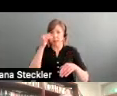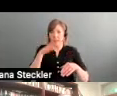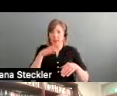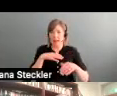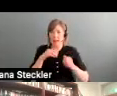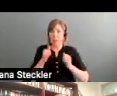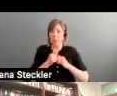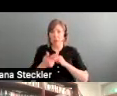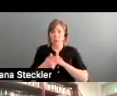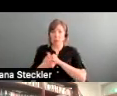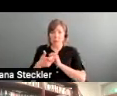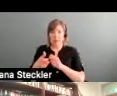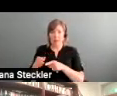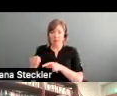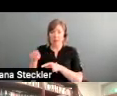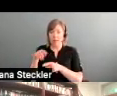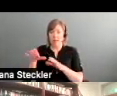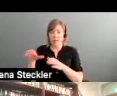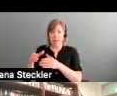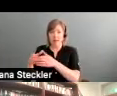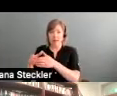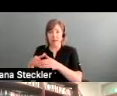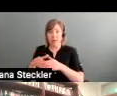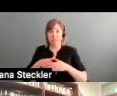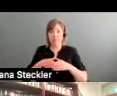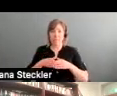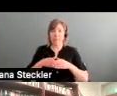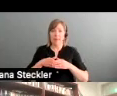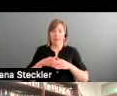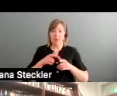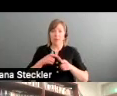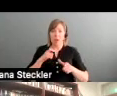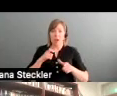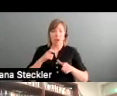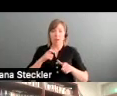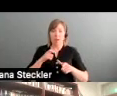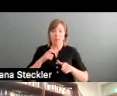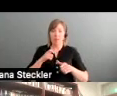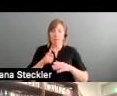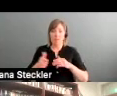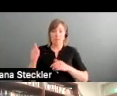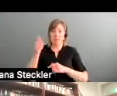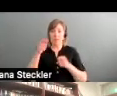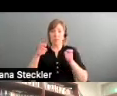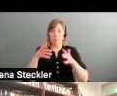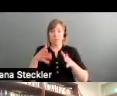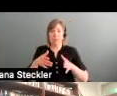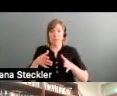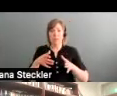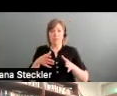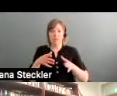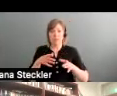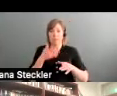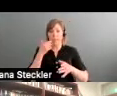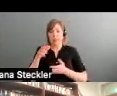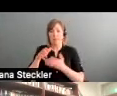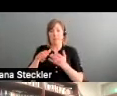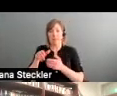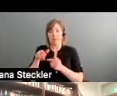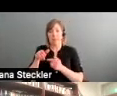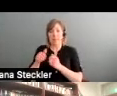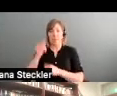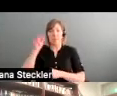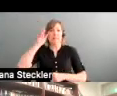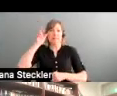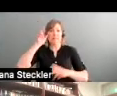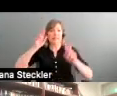these criminally insane, from the superintendent's perspective, it was best to mix the most deviant, quote